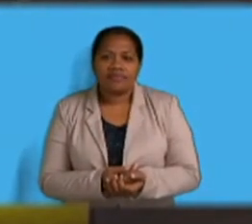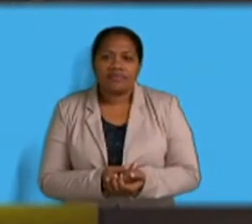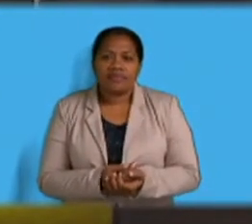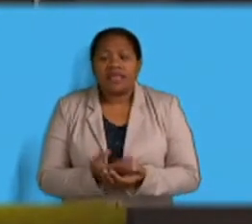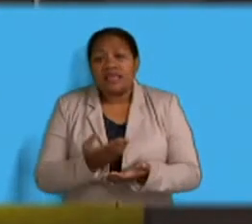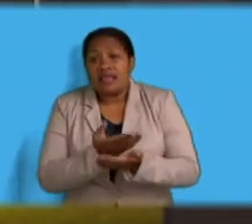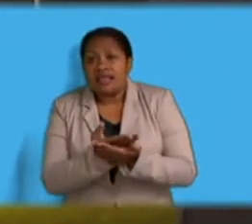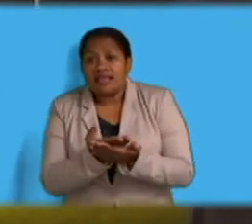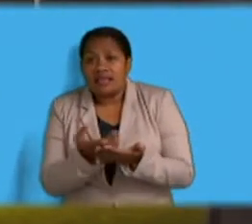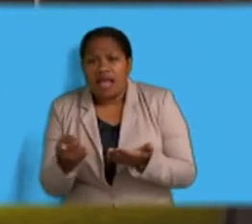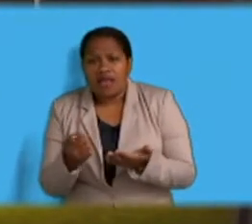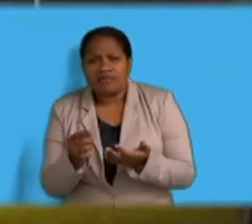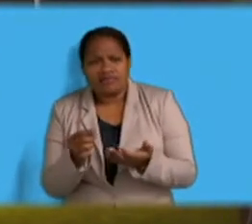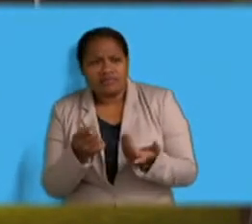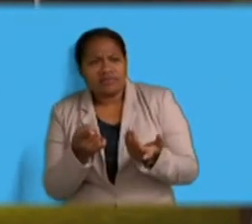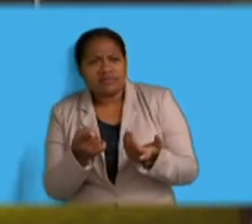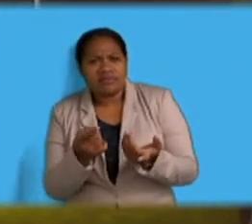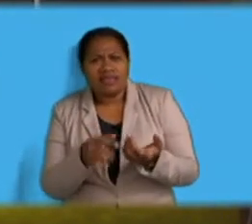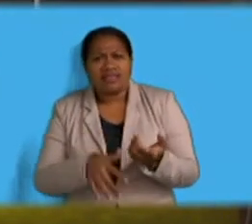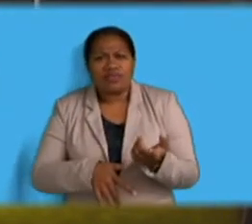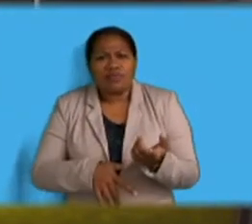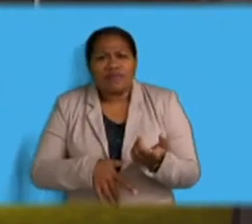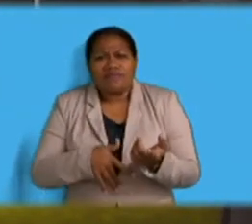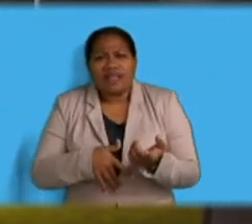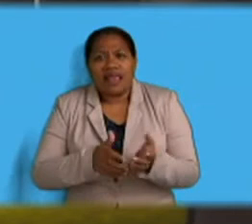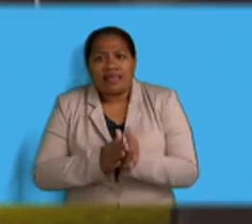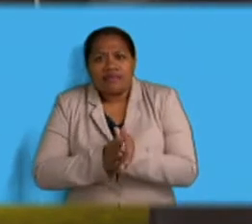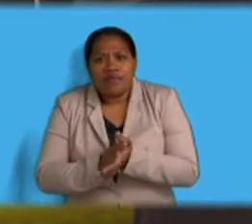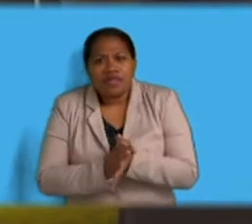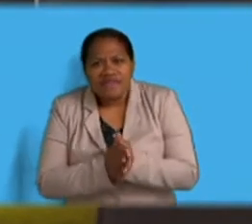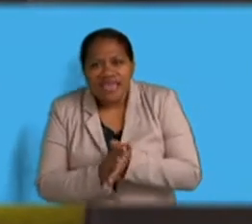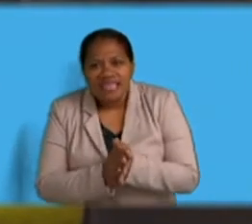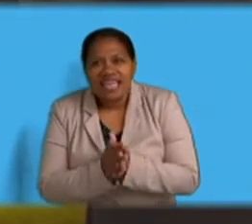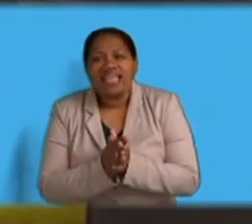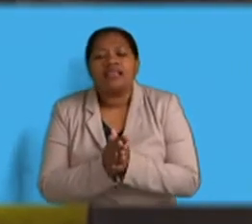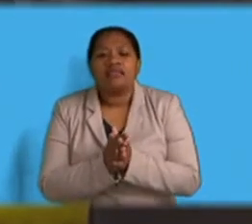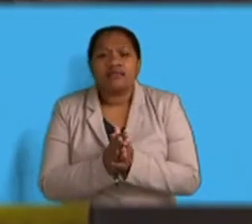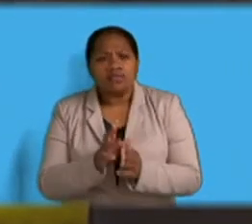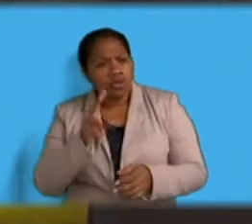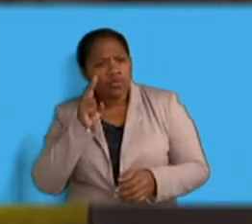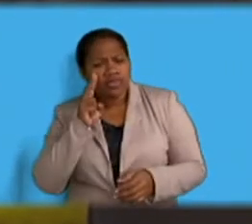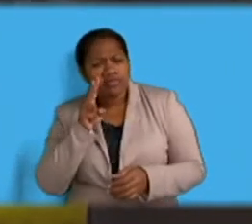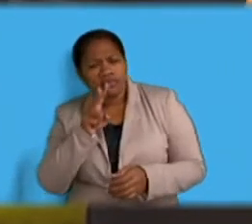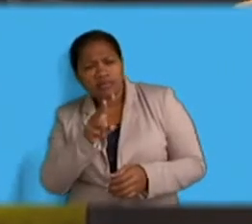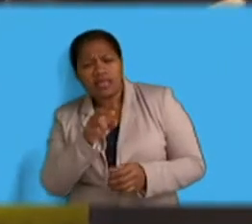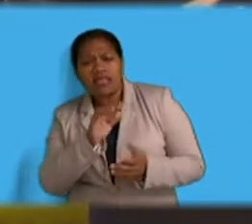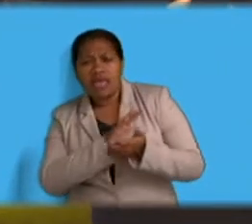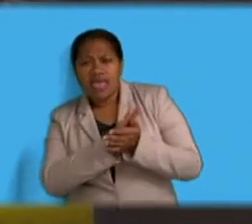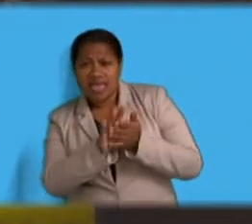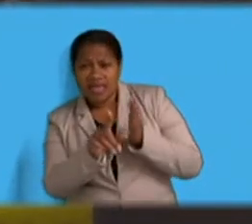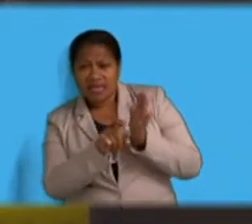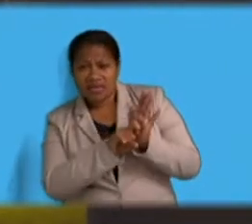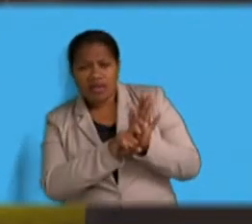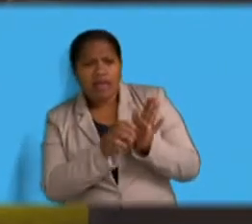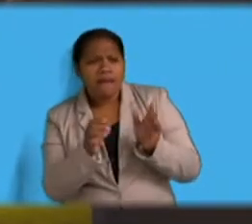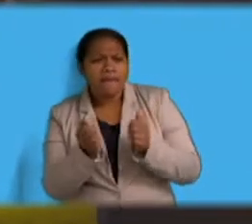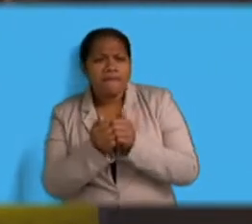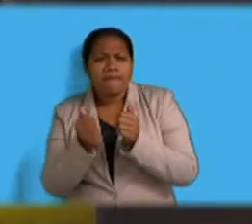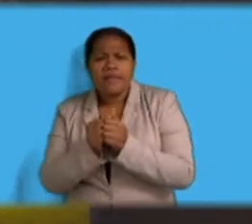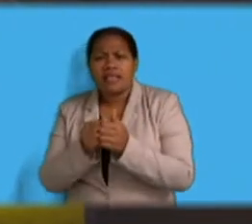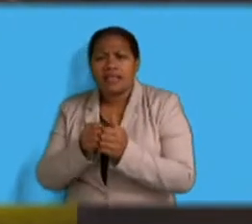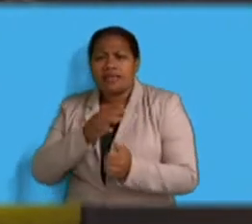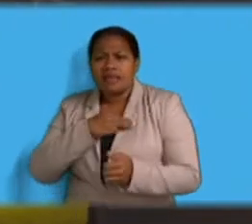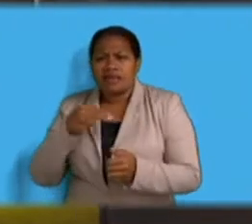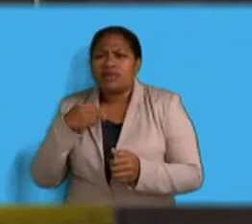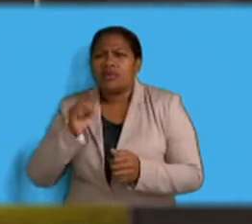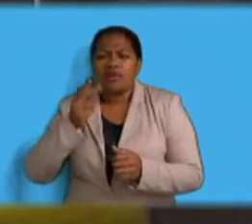actually feels motivated. So you see, the HR side of things in many ministries has been neglected, it's been